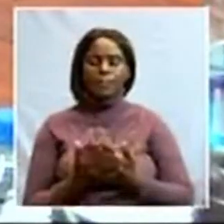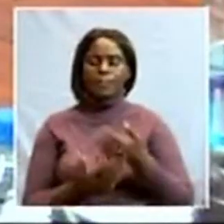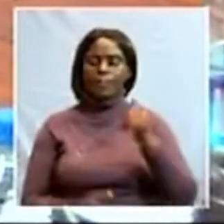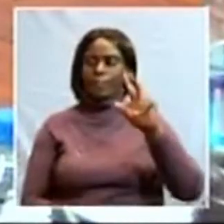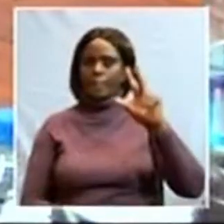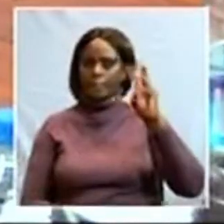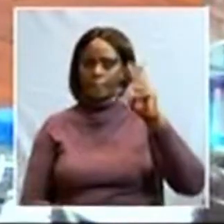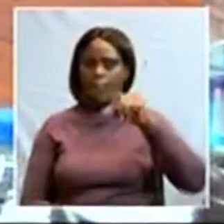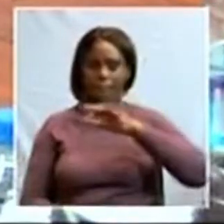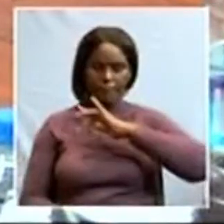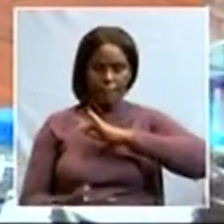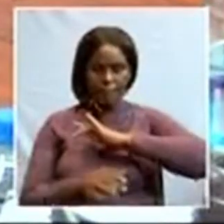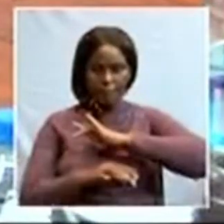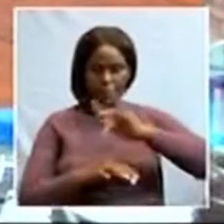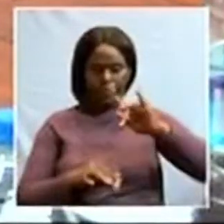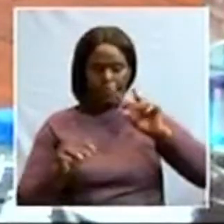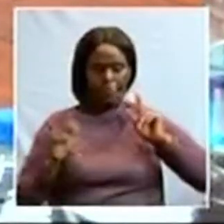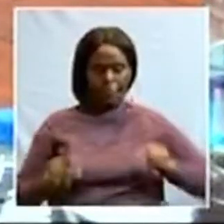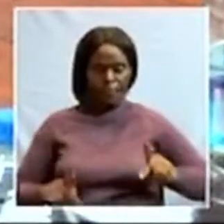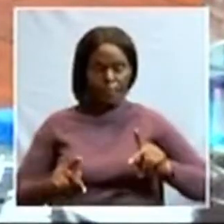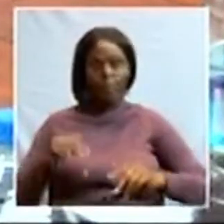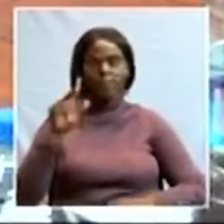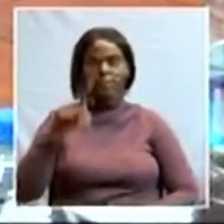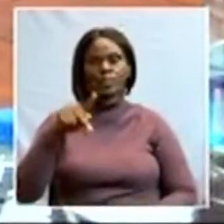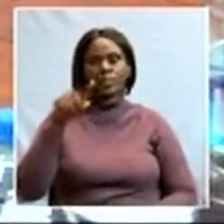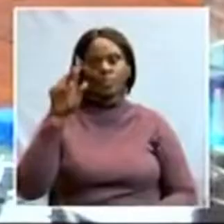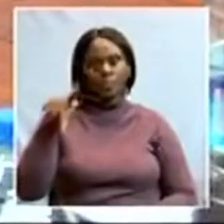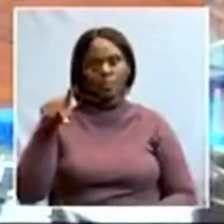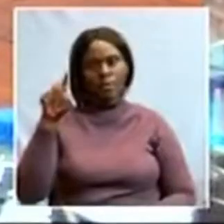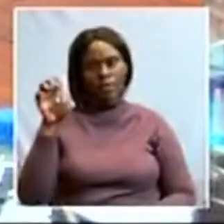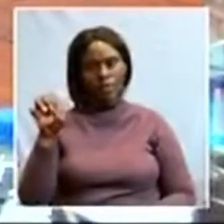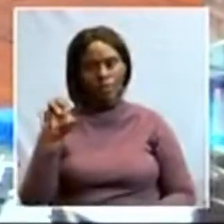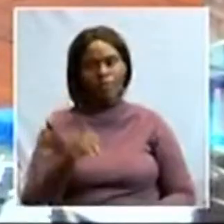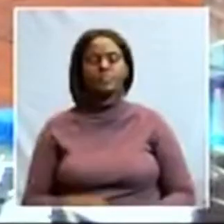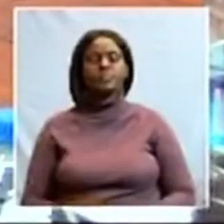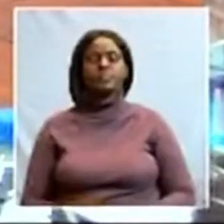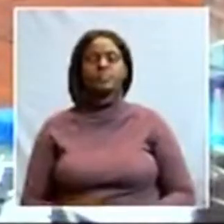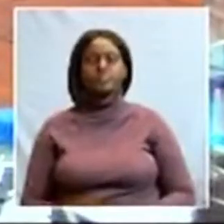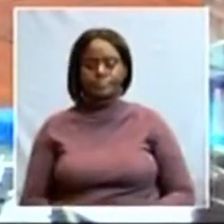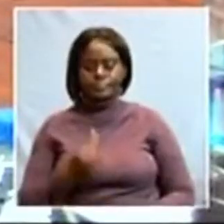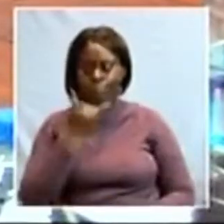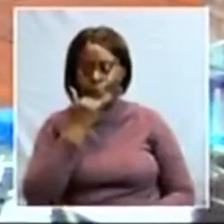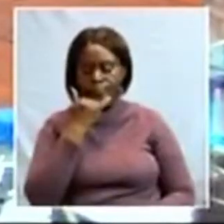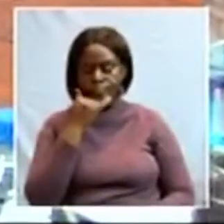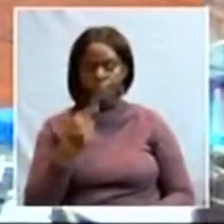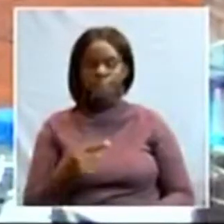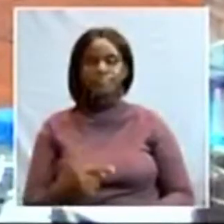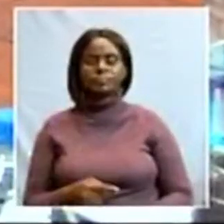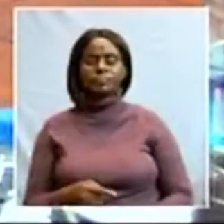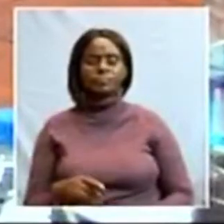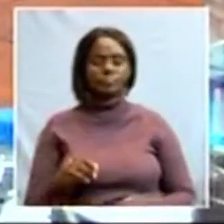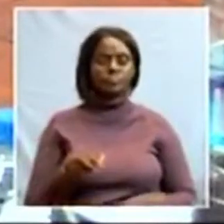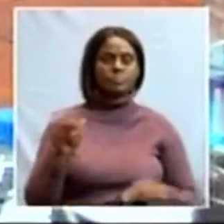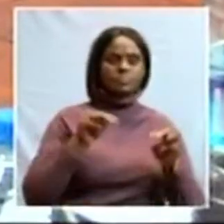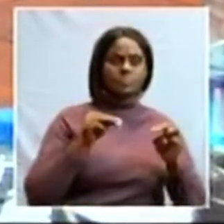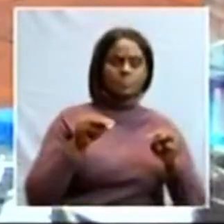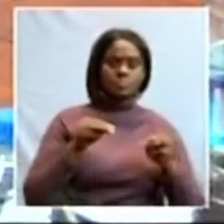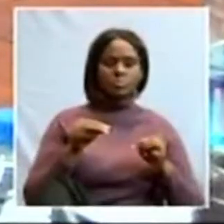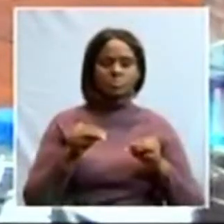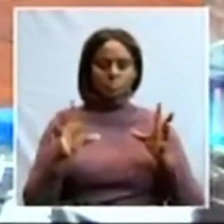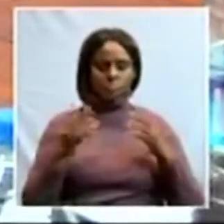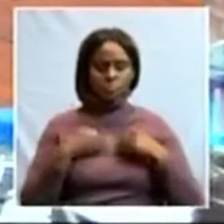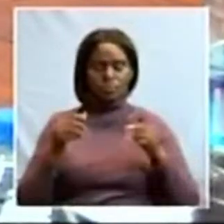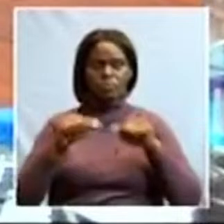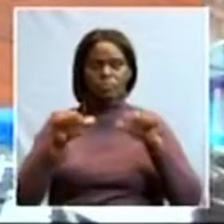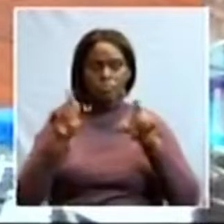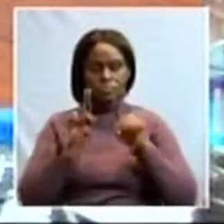36, lack of personal protective equipment. Cause of query. Management acknowledges the auditor's